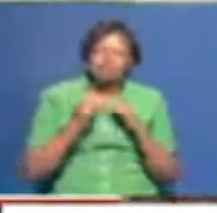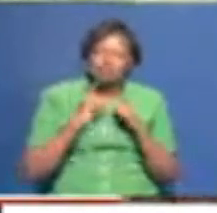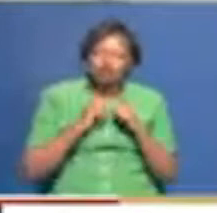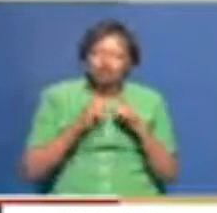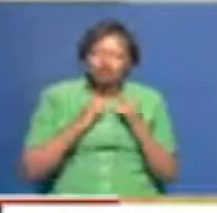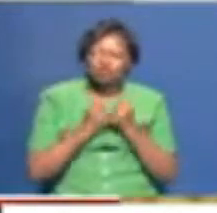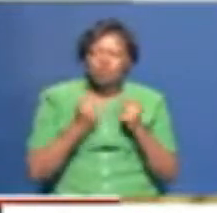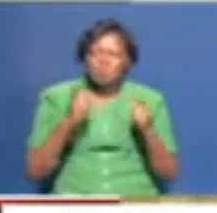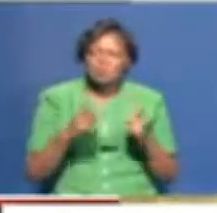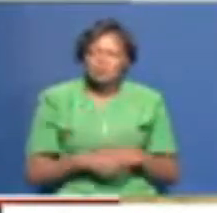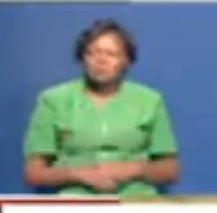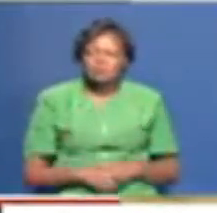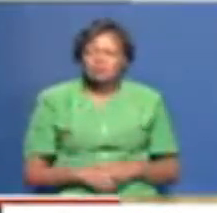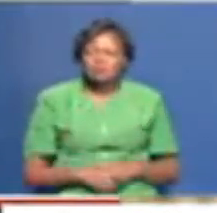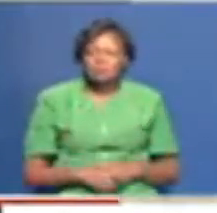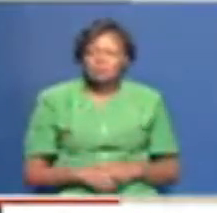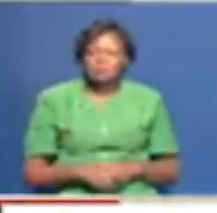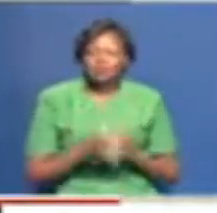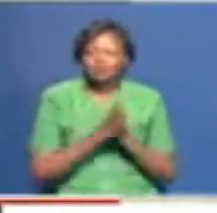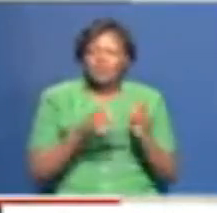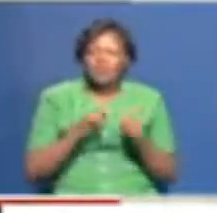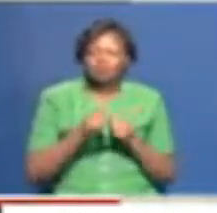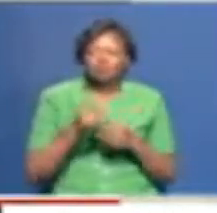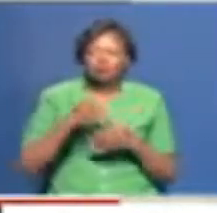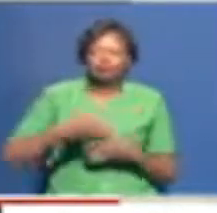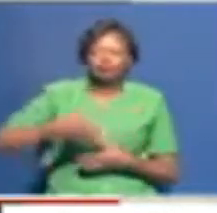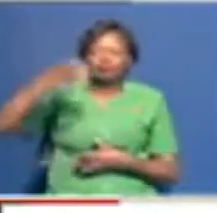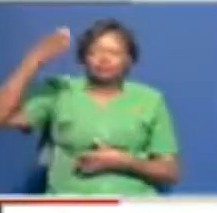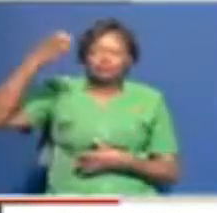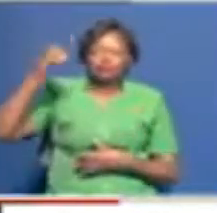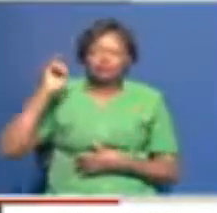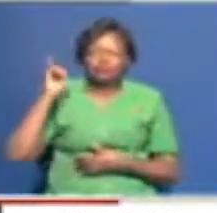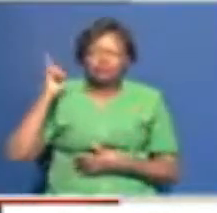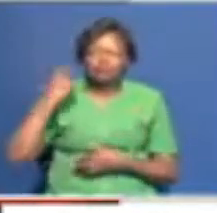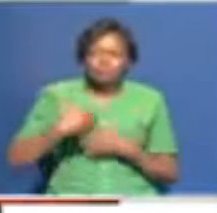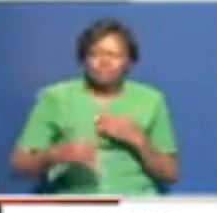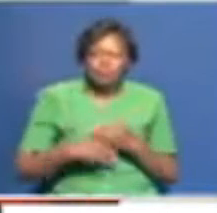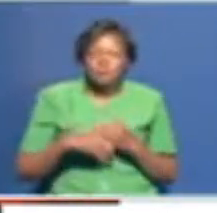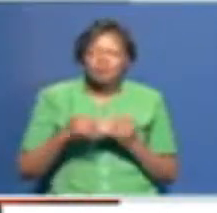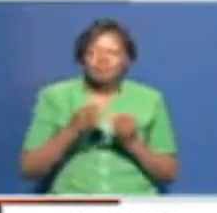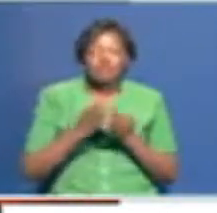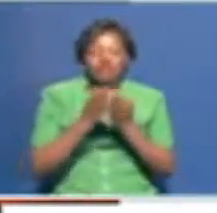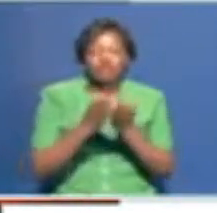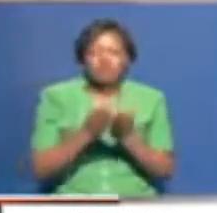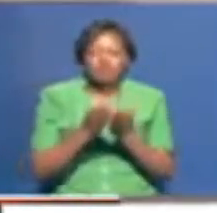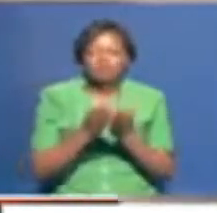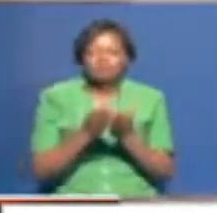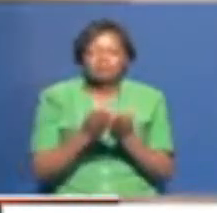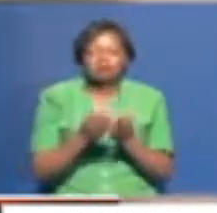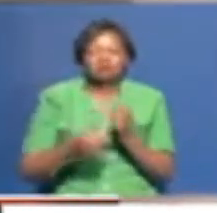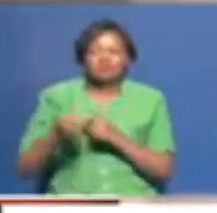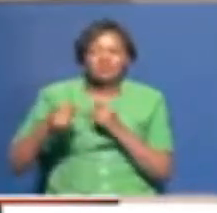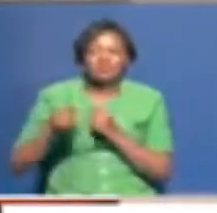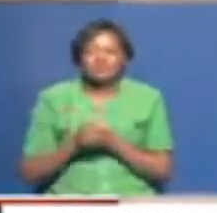media. The analogy of the Tower of Babel, a tower built by Noah's descendants, probably in Babylon,